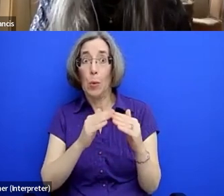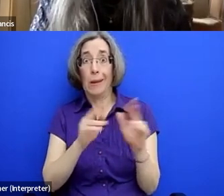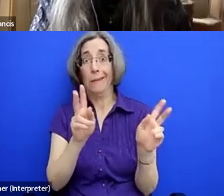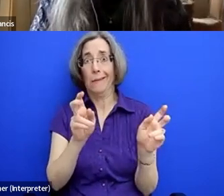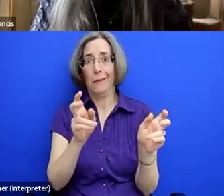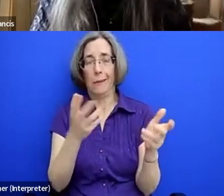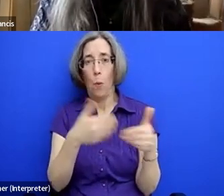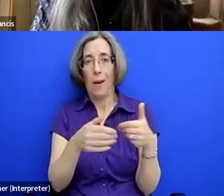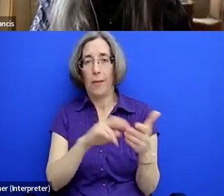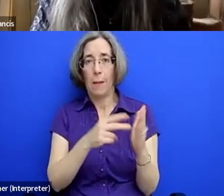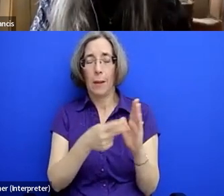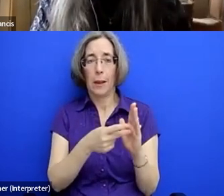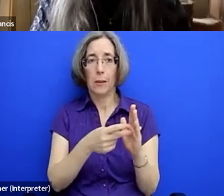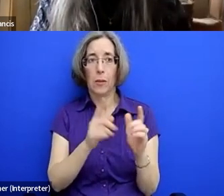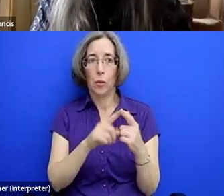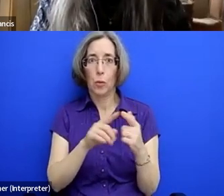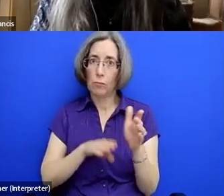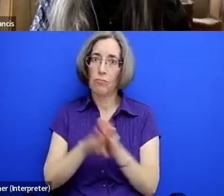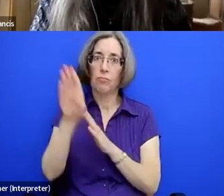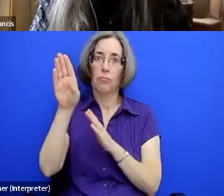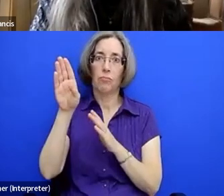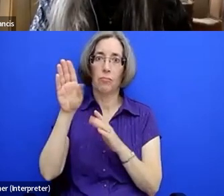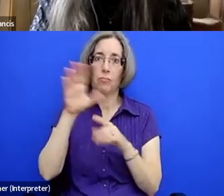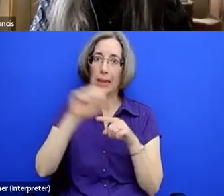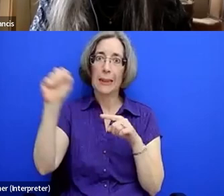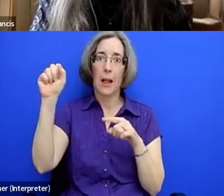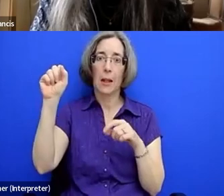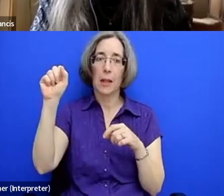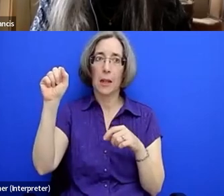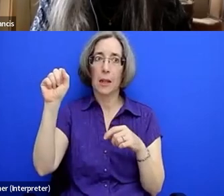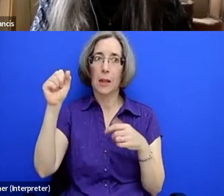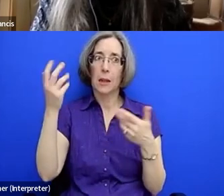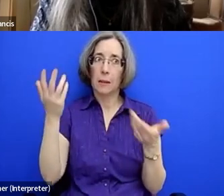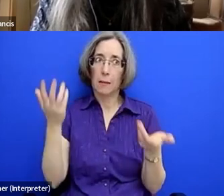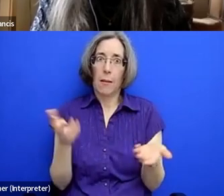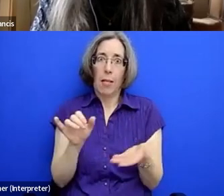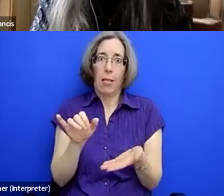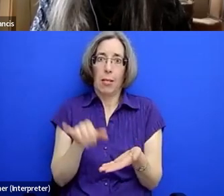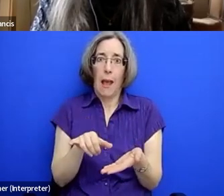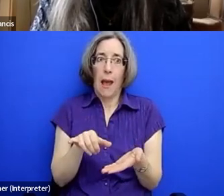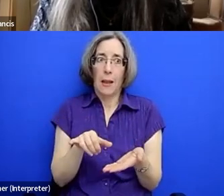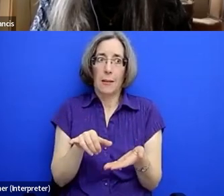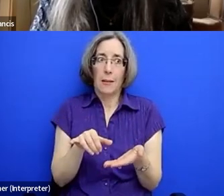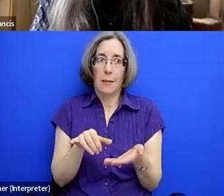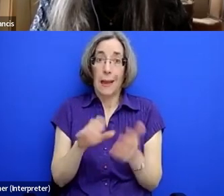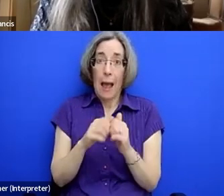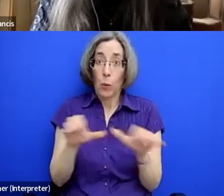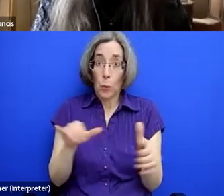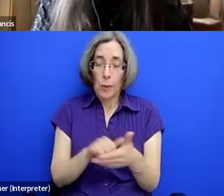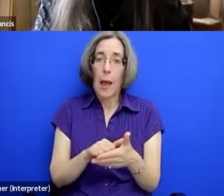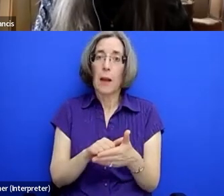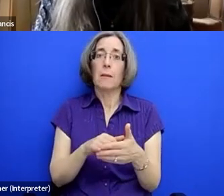to excel is putting people together,